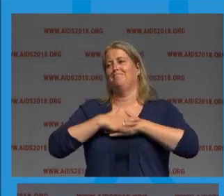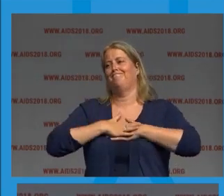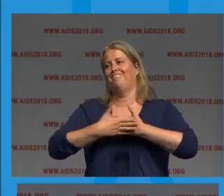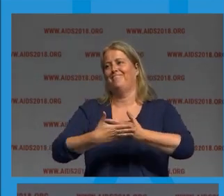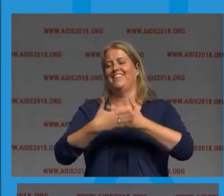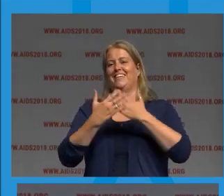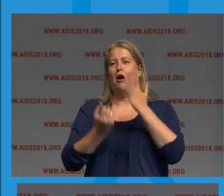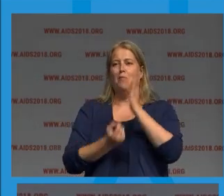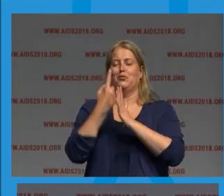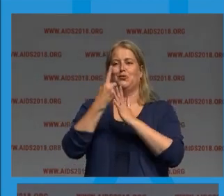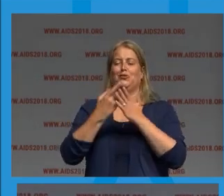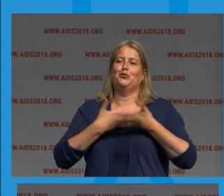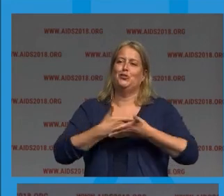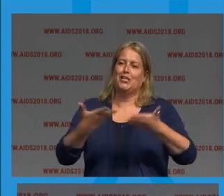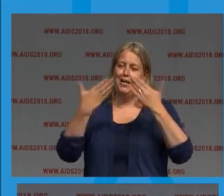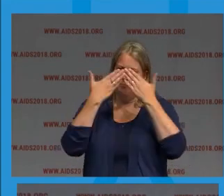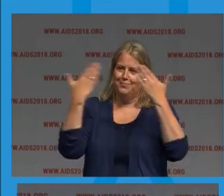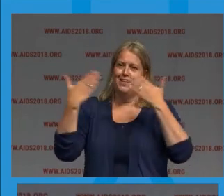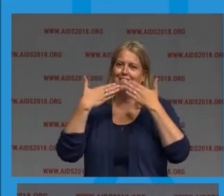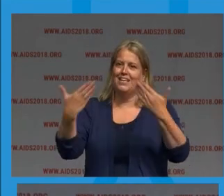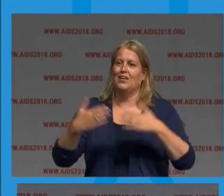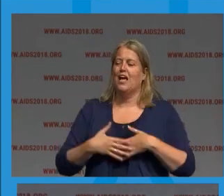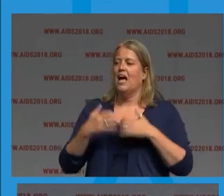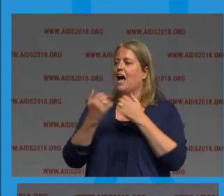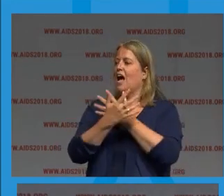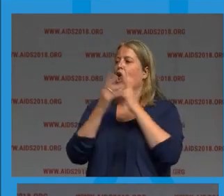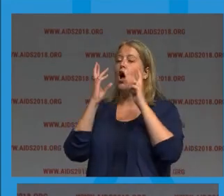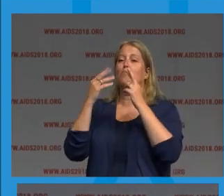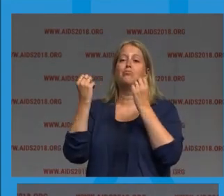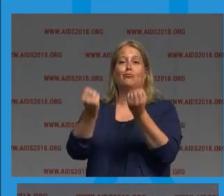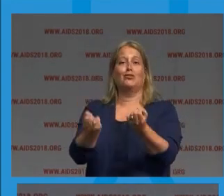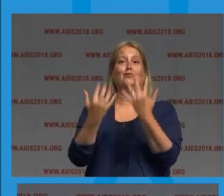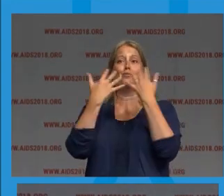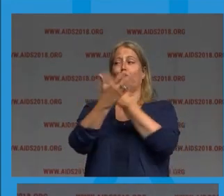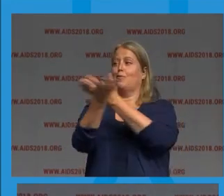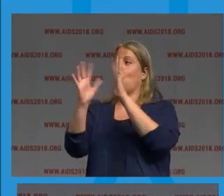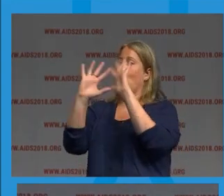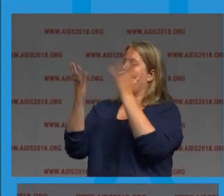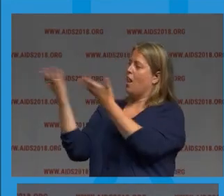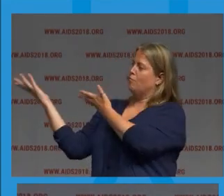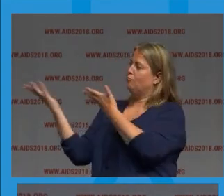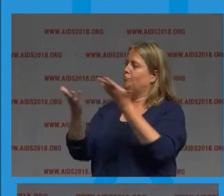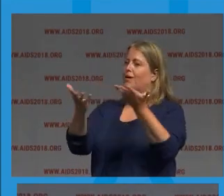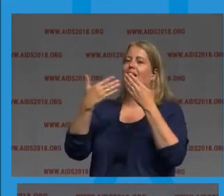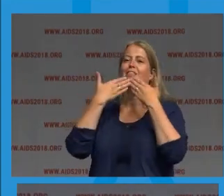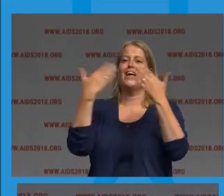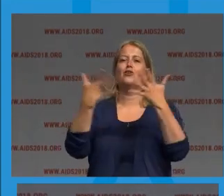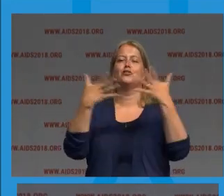to share, and I hope that you've been inspired by all that's been shared today on this panel. Thank you so much.